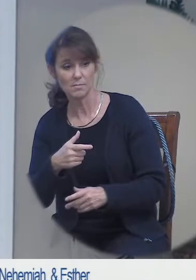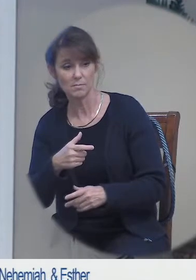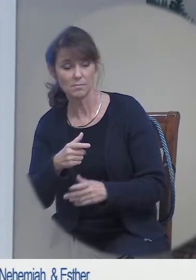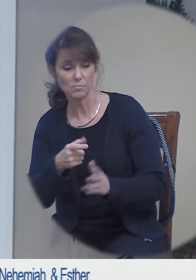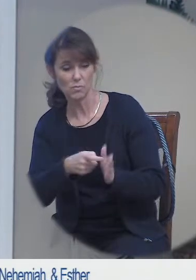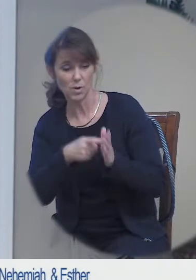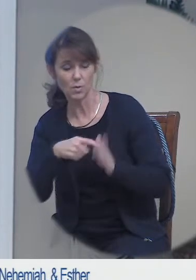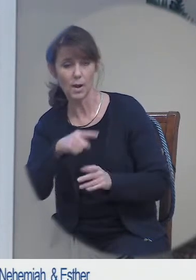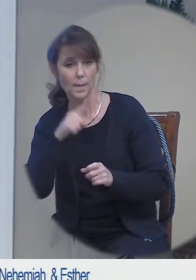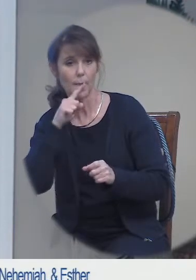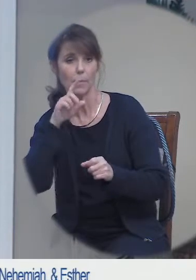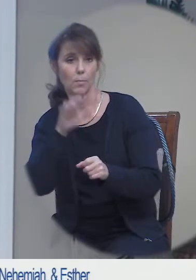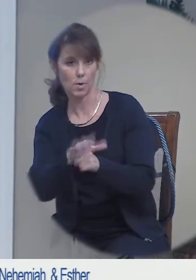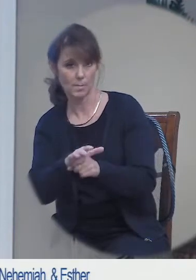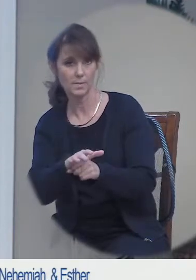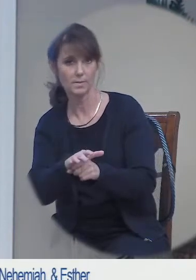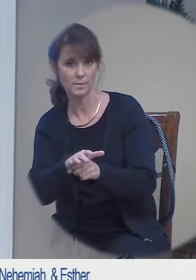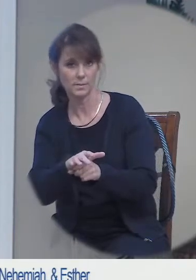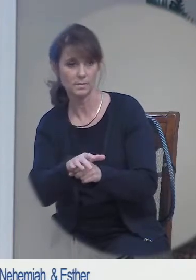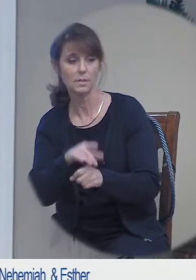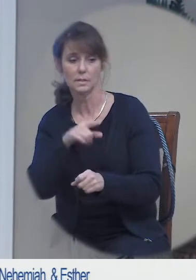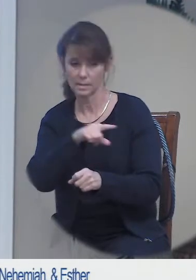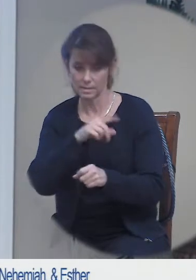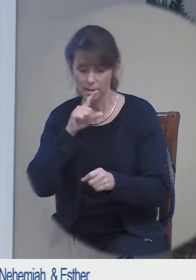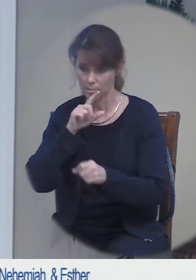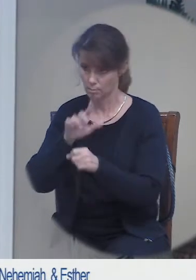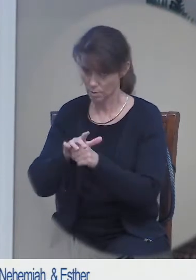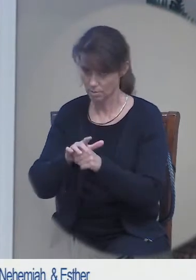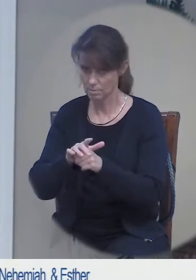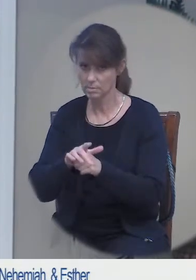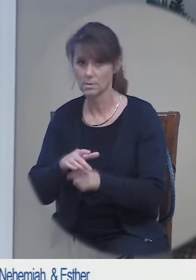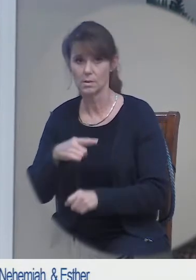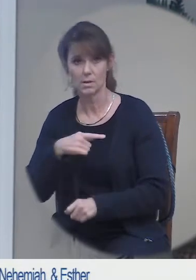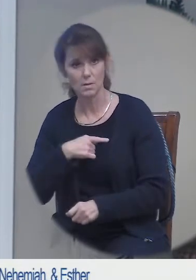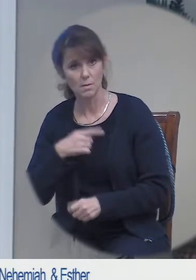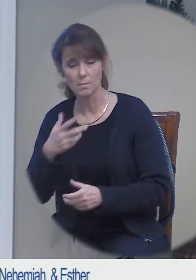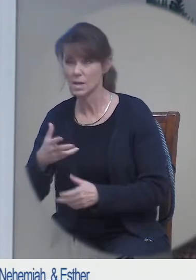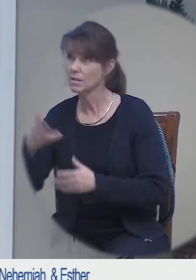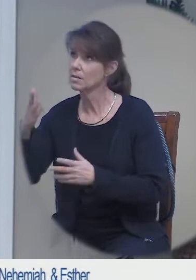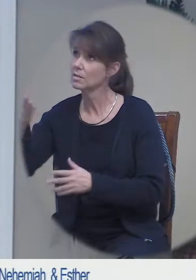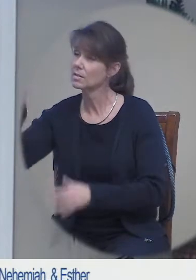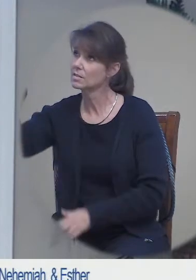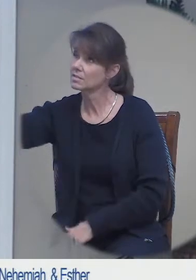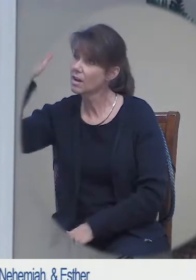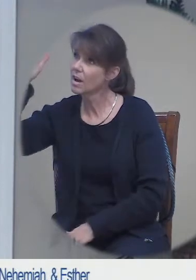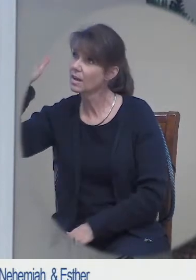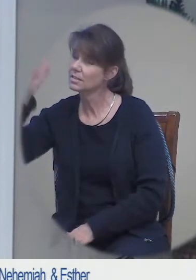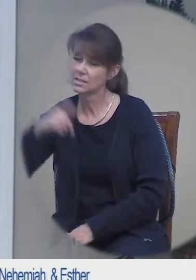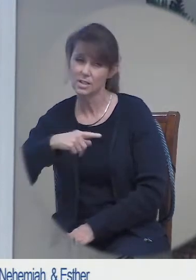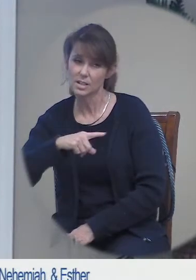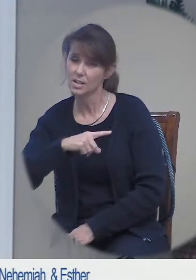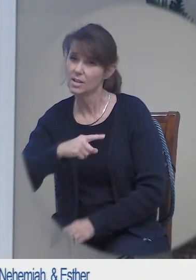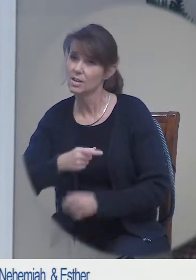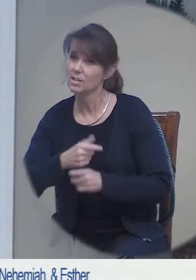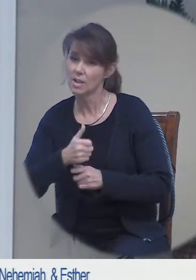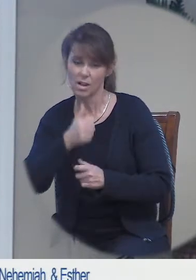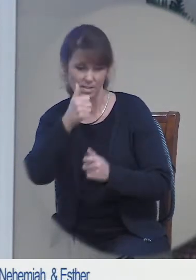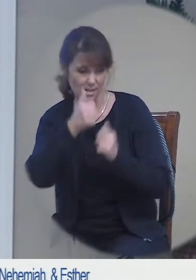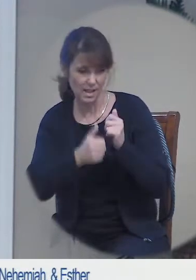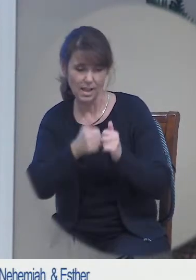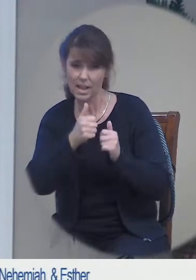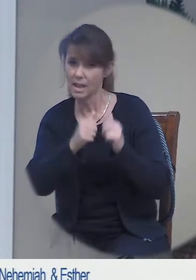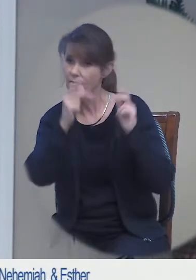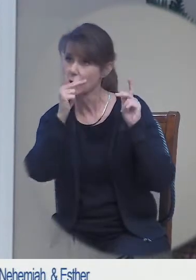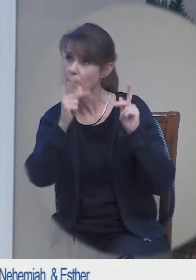promise. I also shook out the front of my garment and said, thus may God shake out every man from his house and from his possession